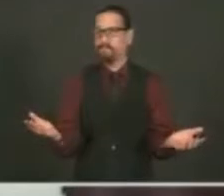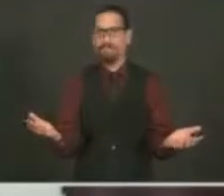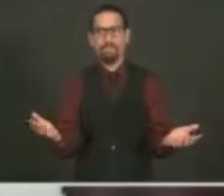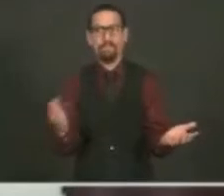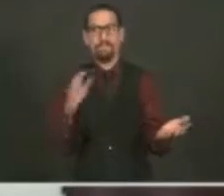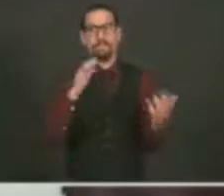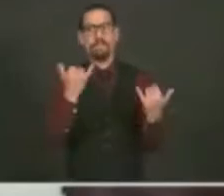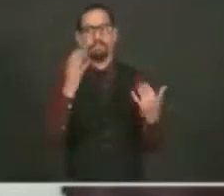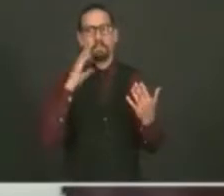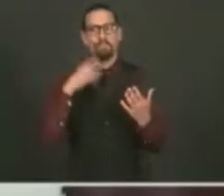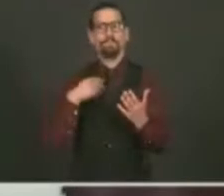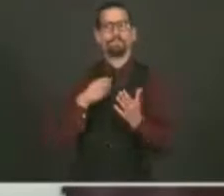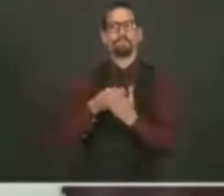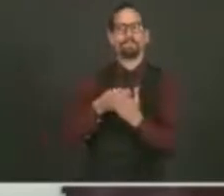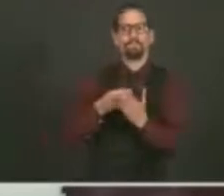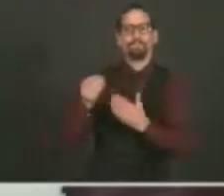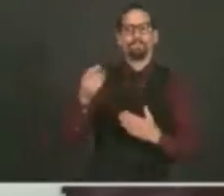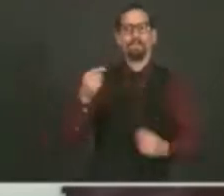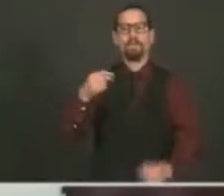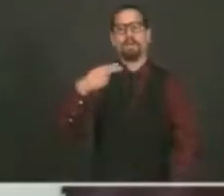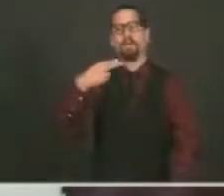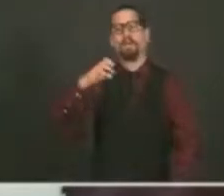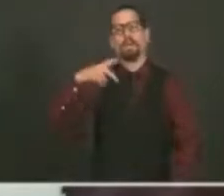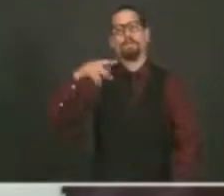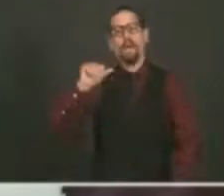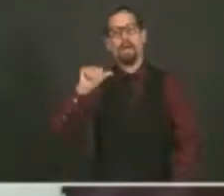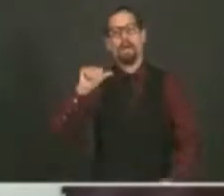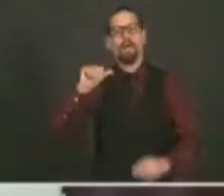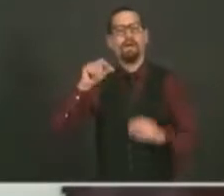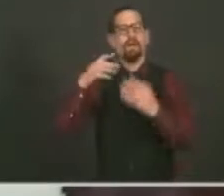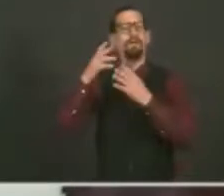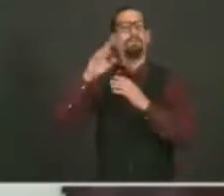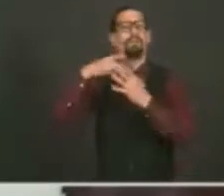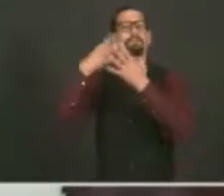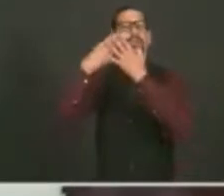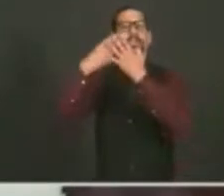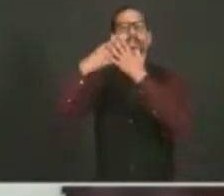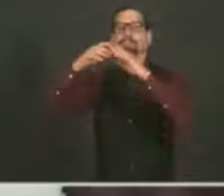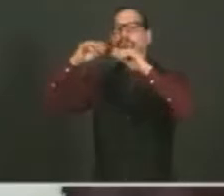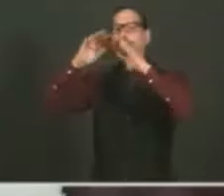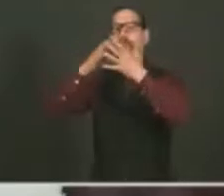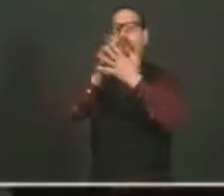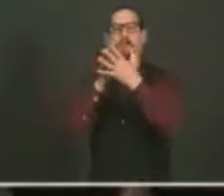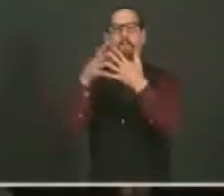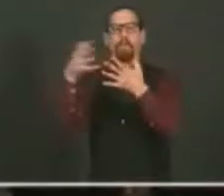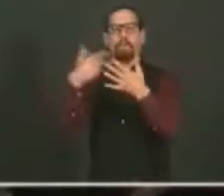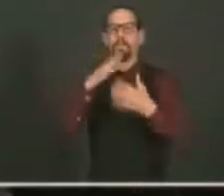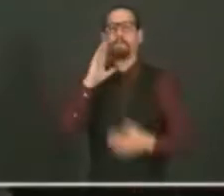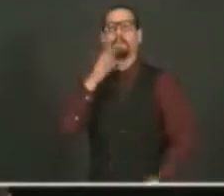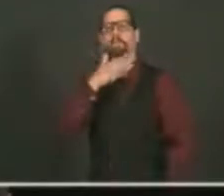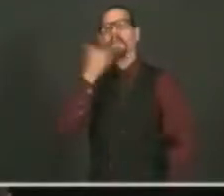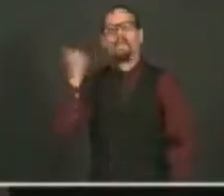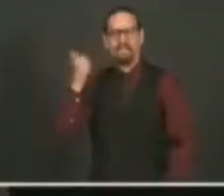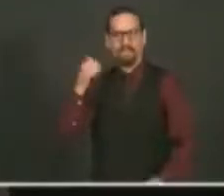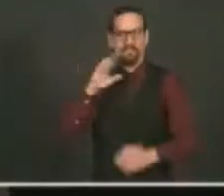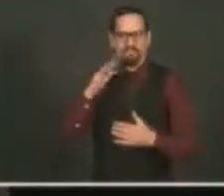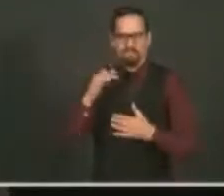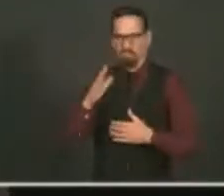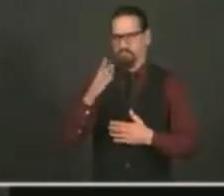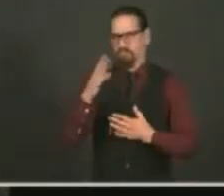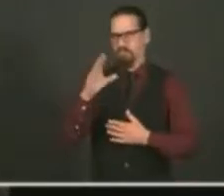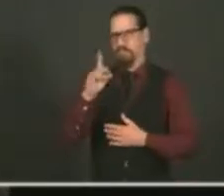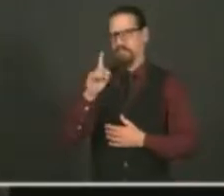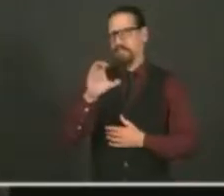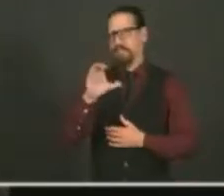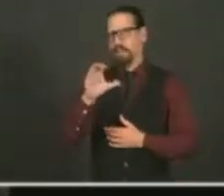purchasing HEPA filters and air purifiers, and we hope that we have a better answer in December. Would you call on? Thank you.